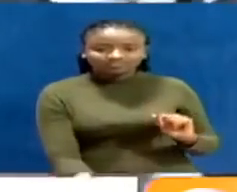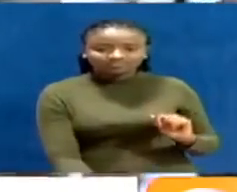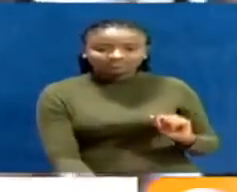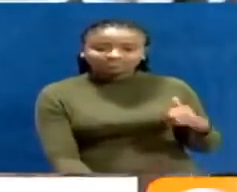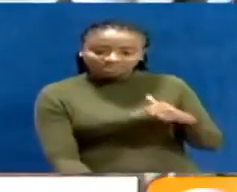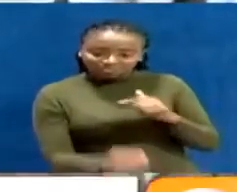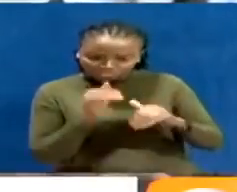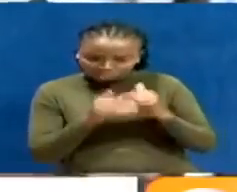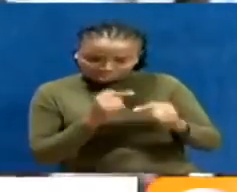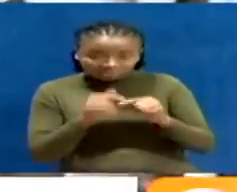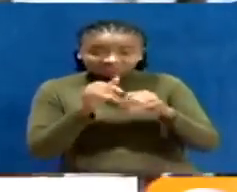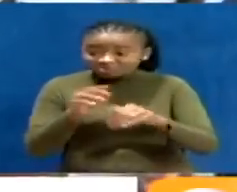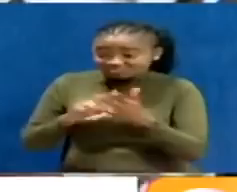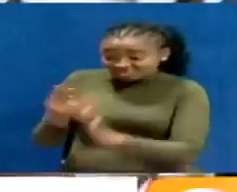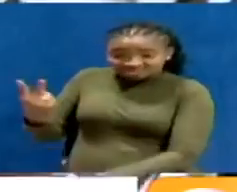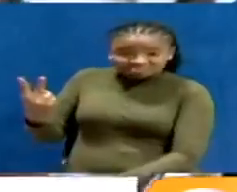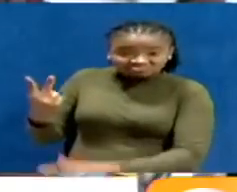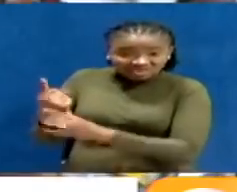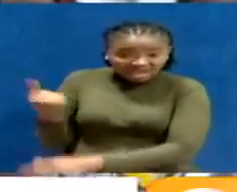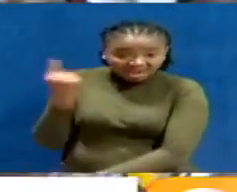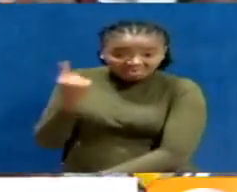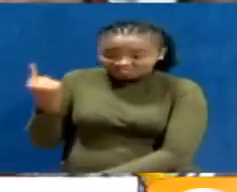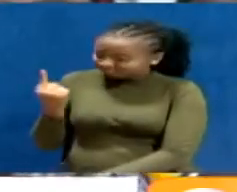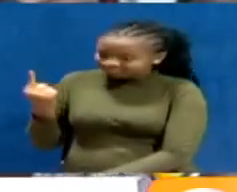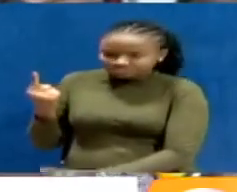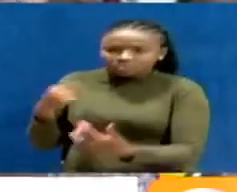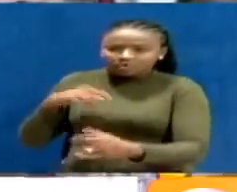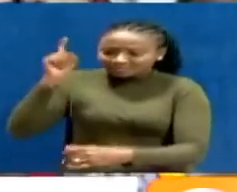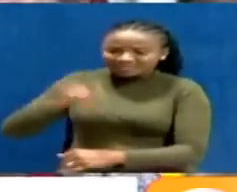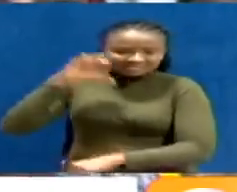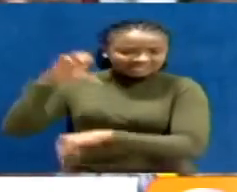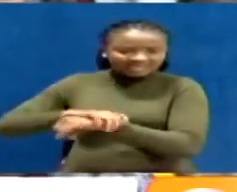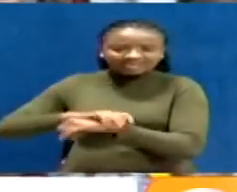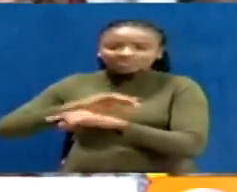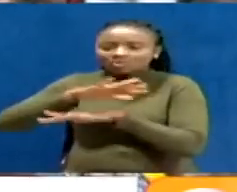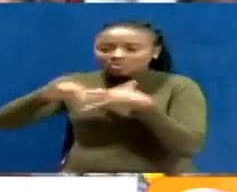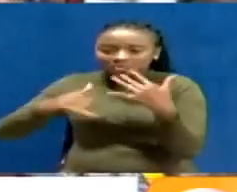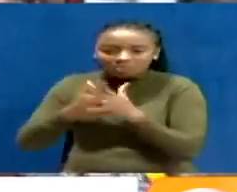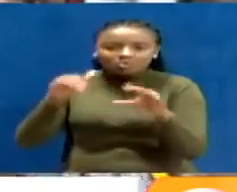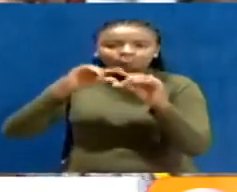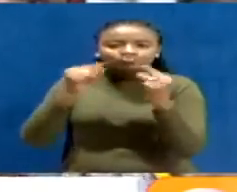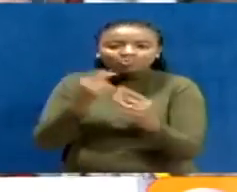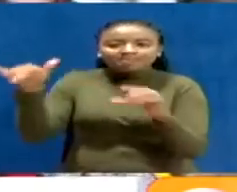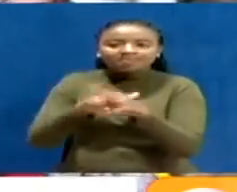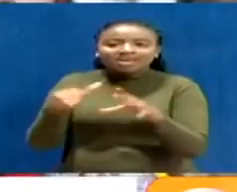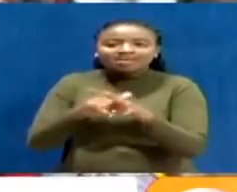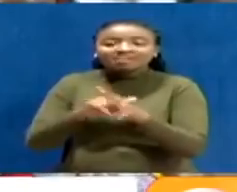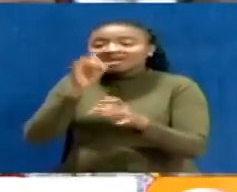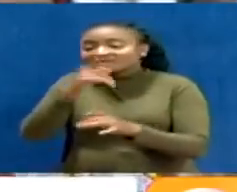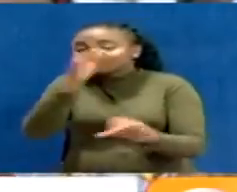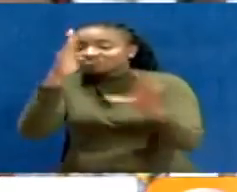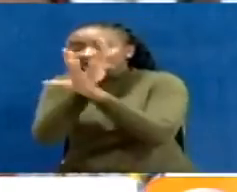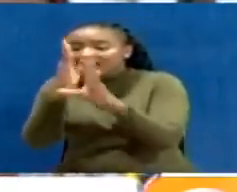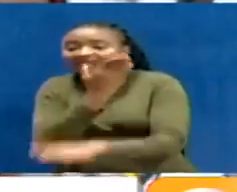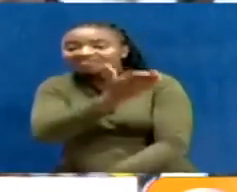Na tunaendelea kufuata si wawili peke yake. Tutahakikisha mpaka ule amechificha hata chini ya mkungu pale